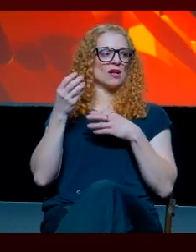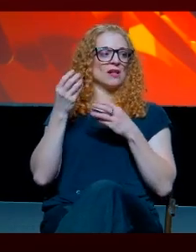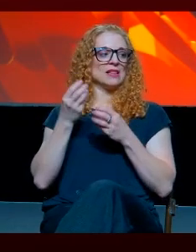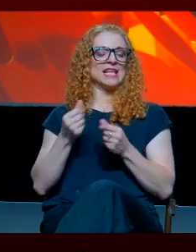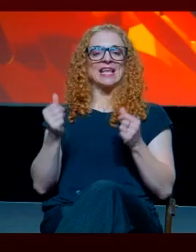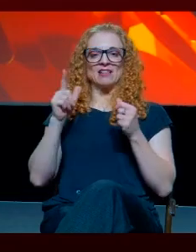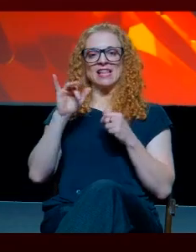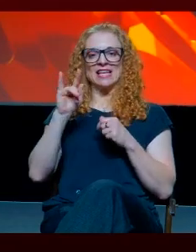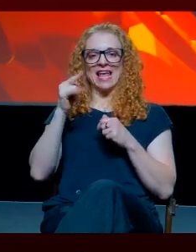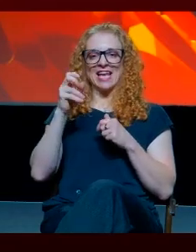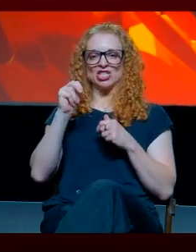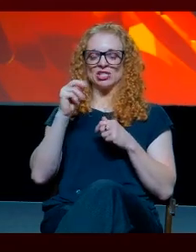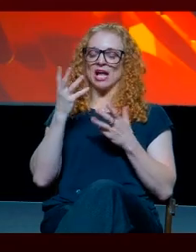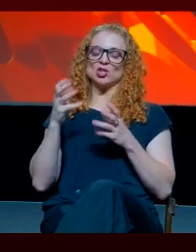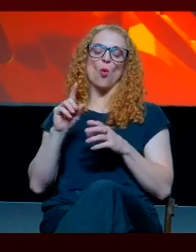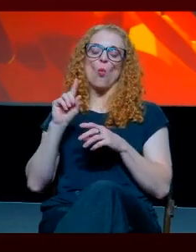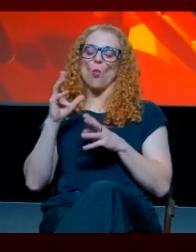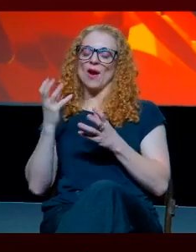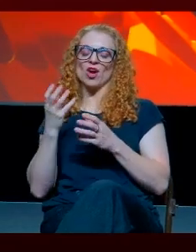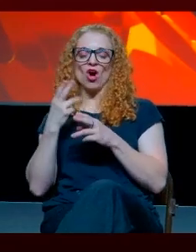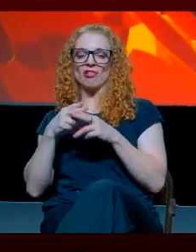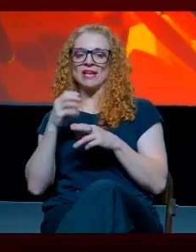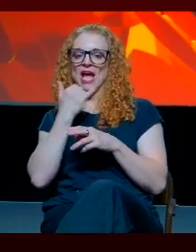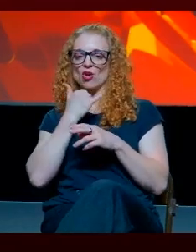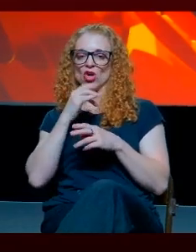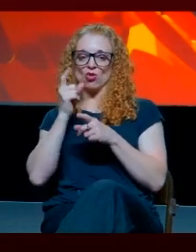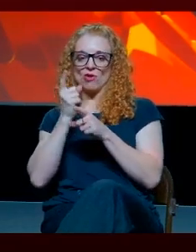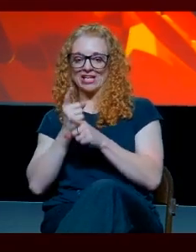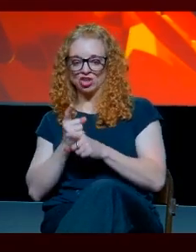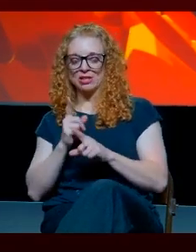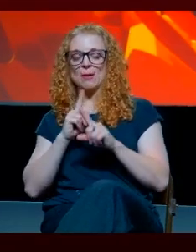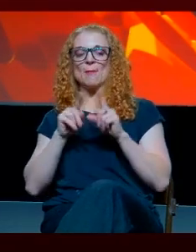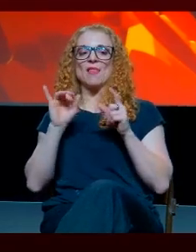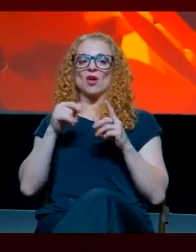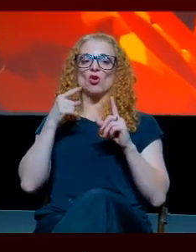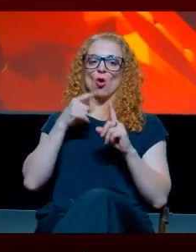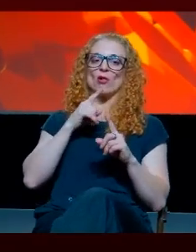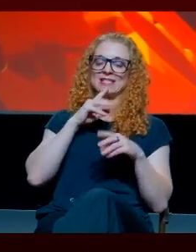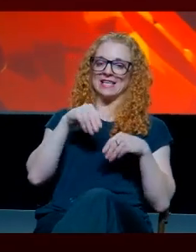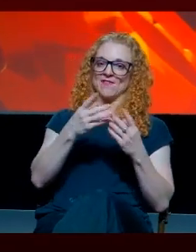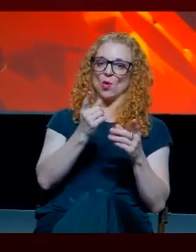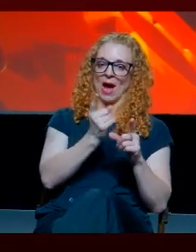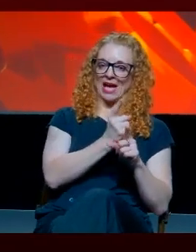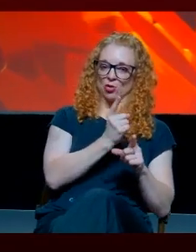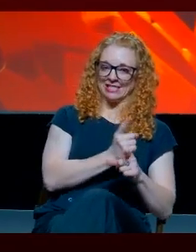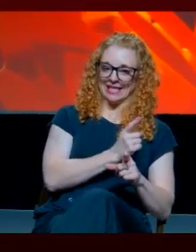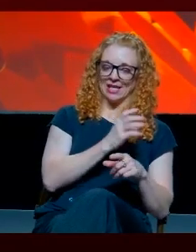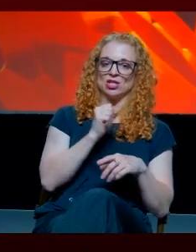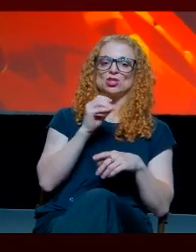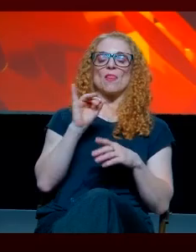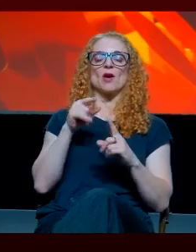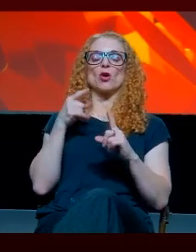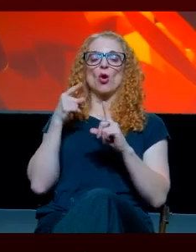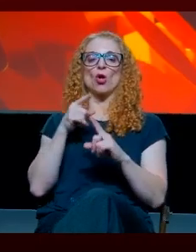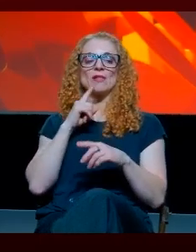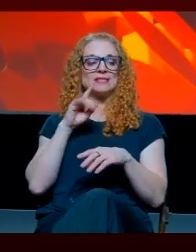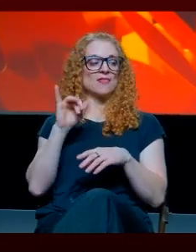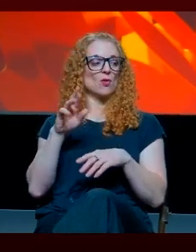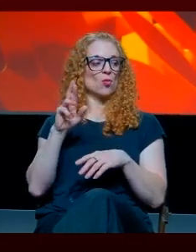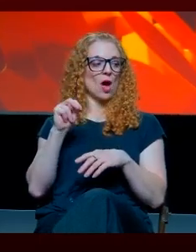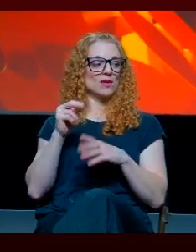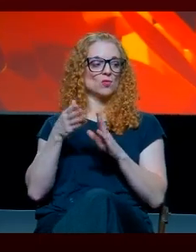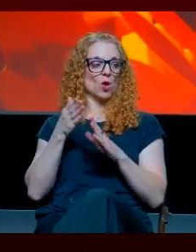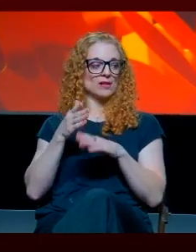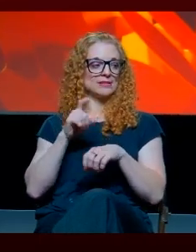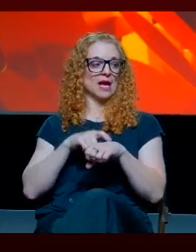something different than error correction, but the goal was to give you accuracy. The cons of this is the runtime is